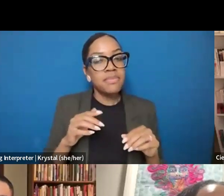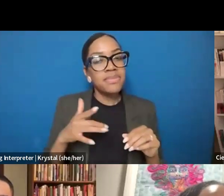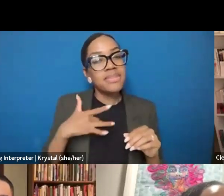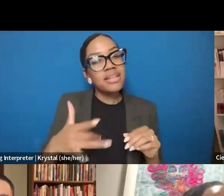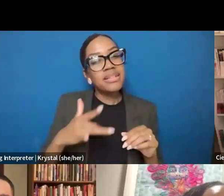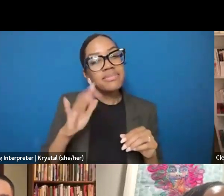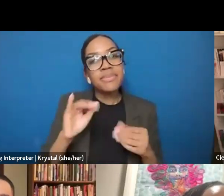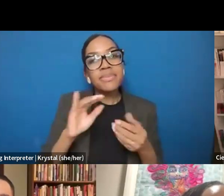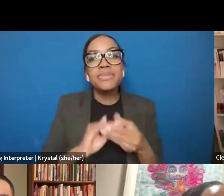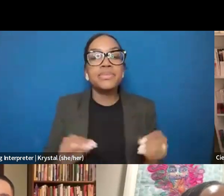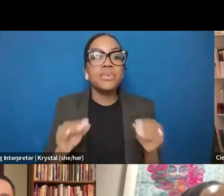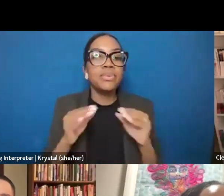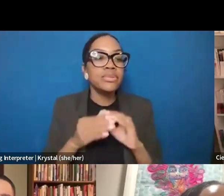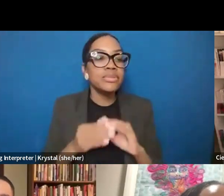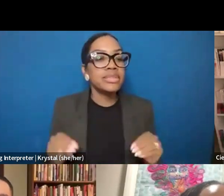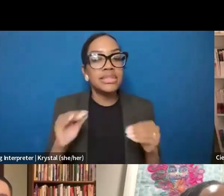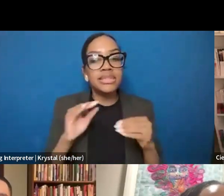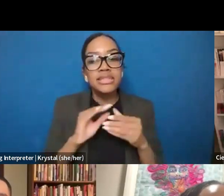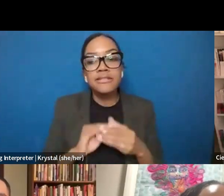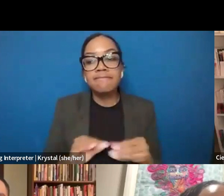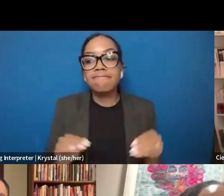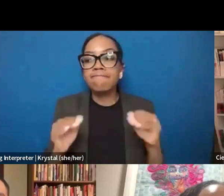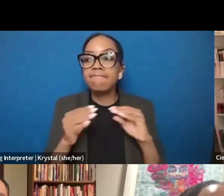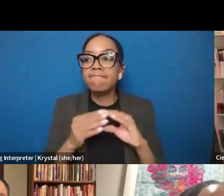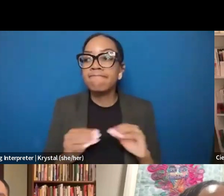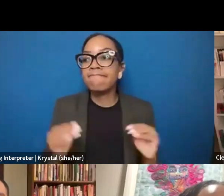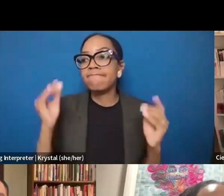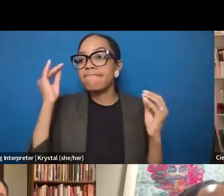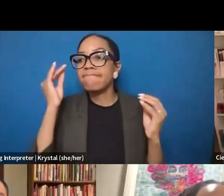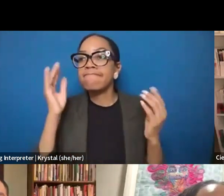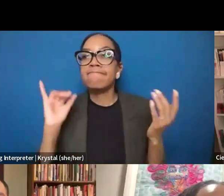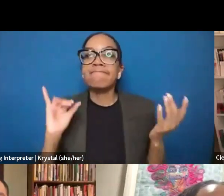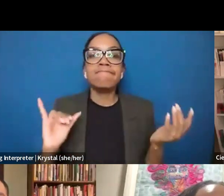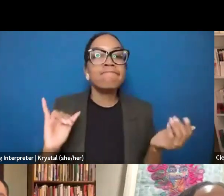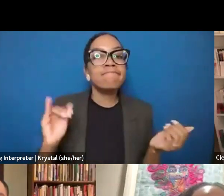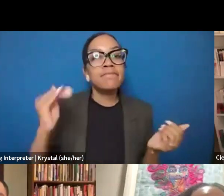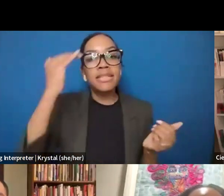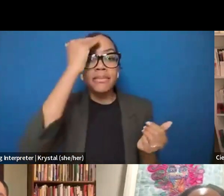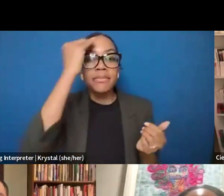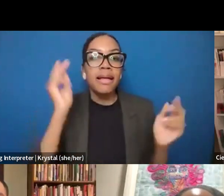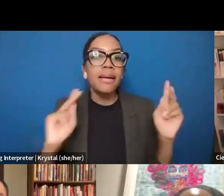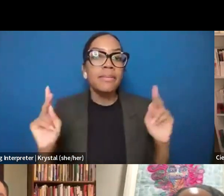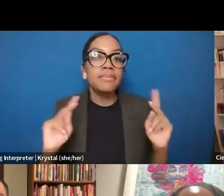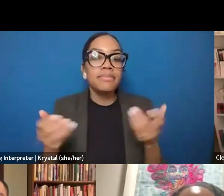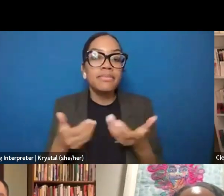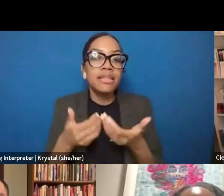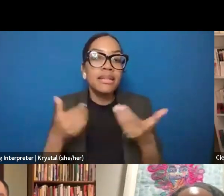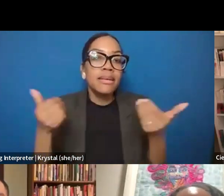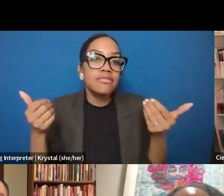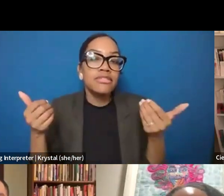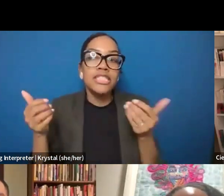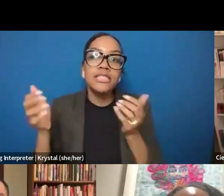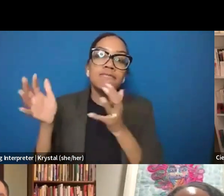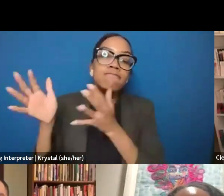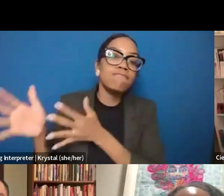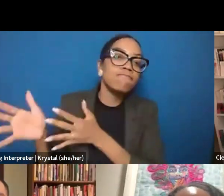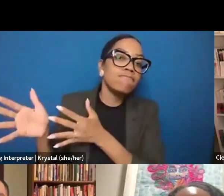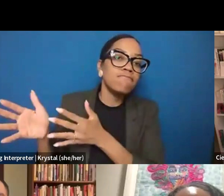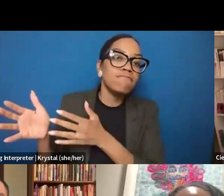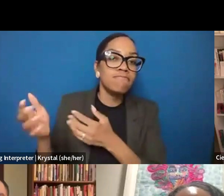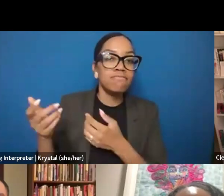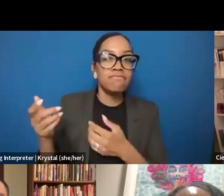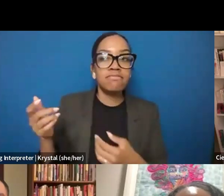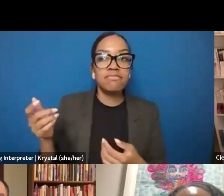where we just kind of think about, Black folks being excluded, off to the side and given separate and unequal